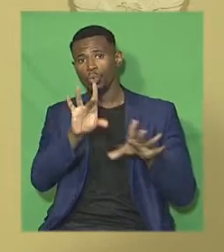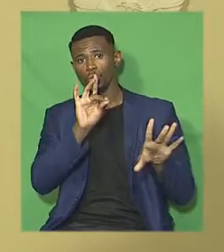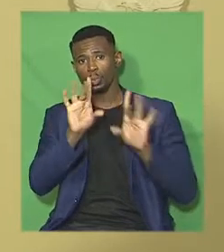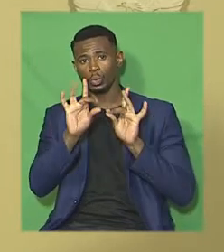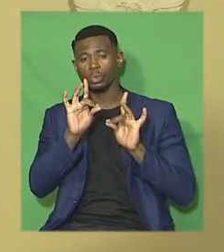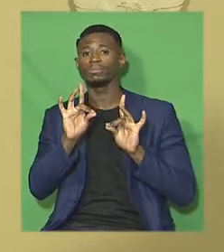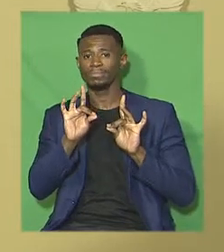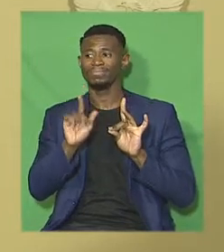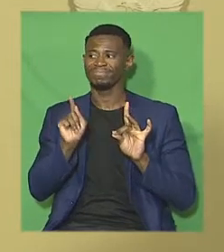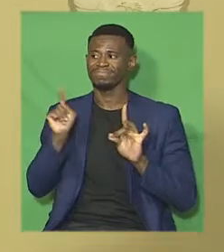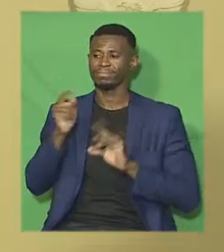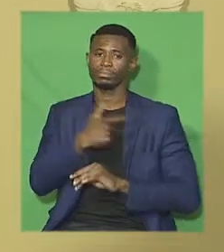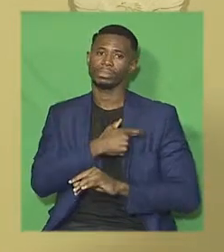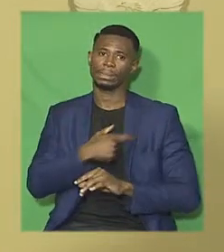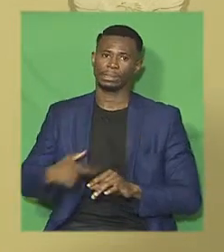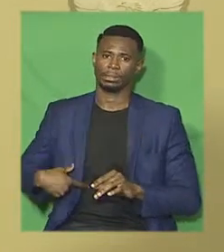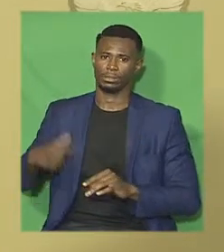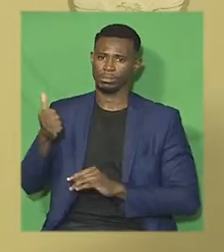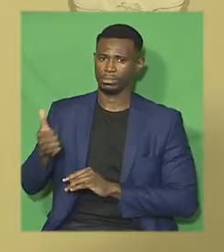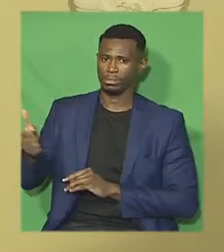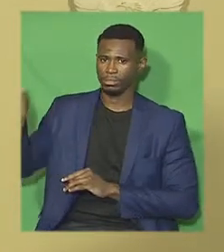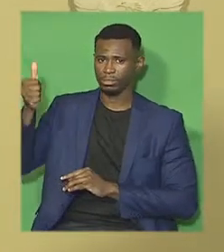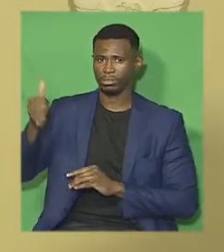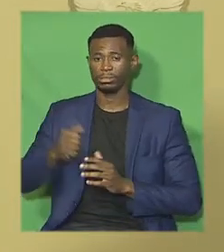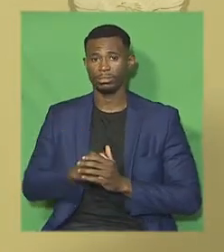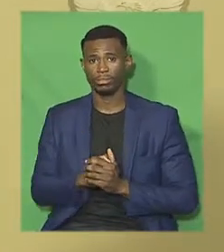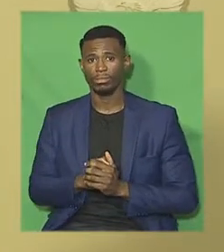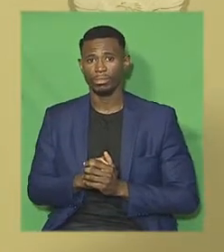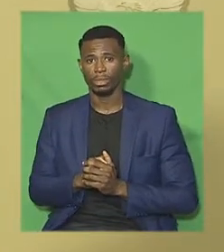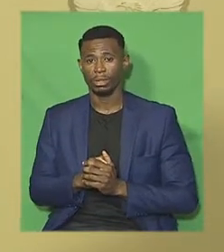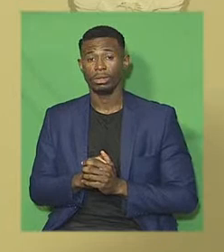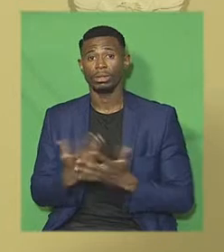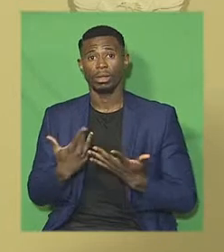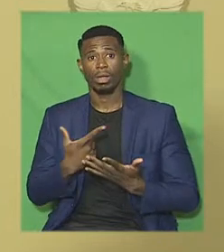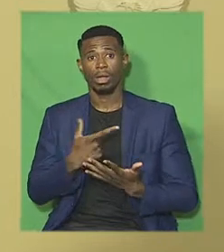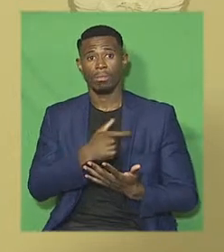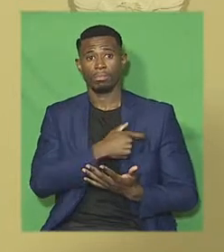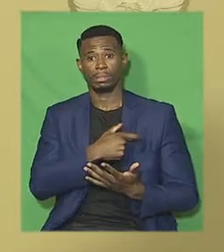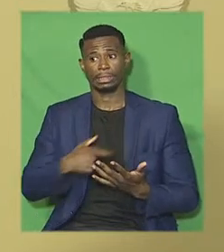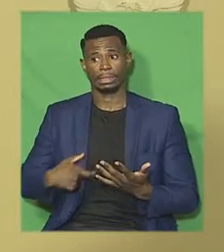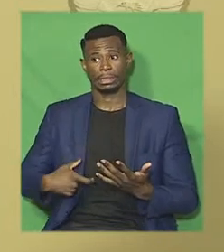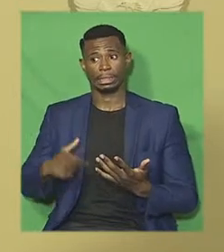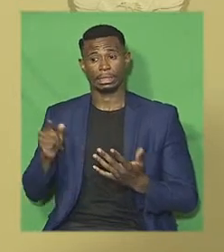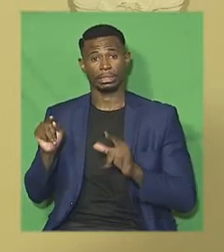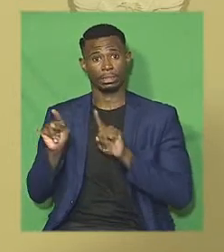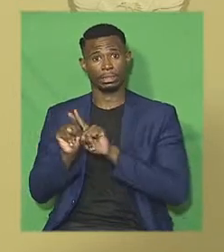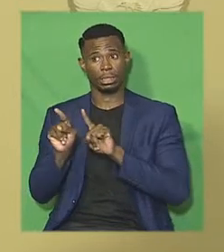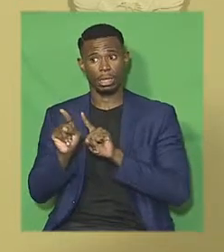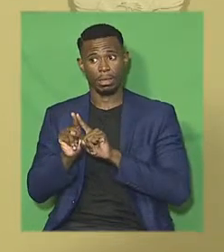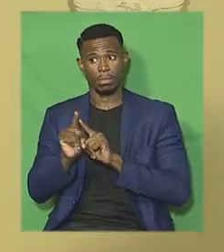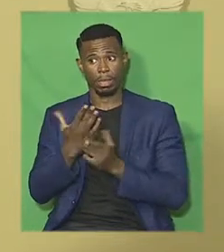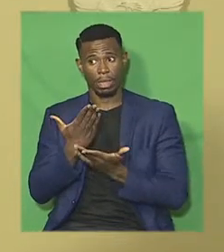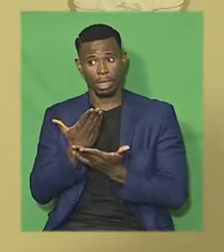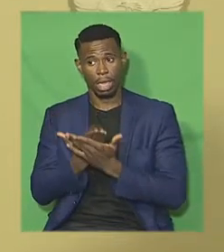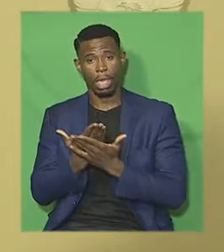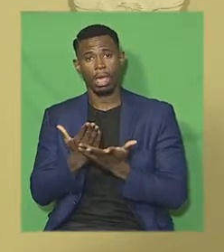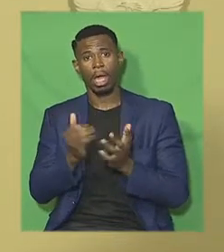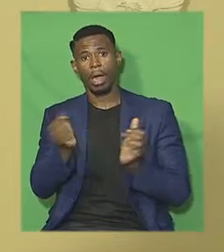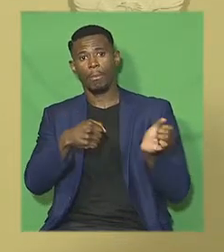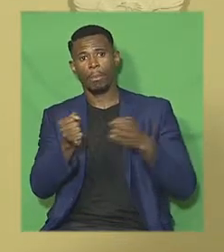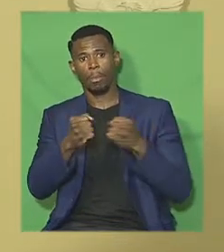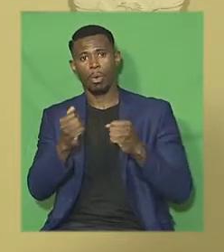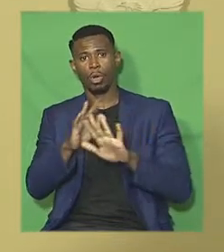the National Assembly. The President may also appoint no more than